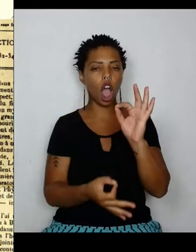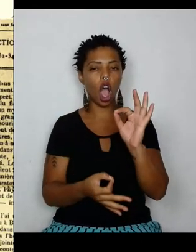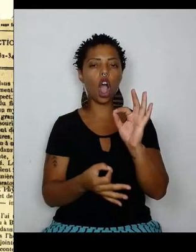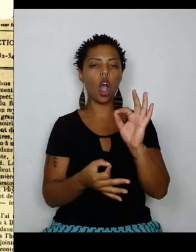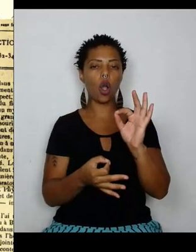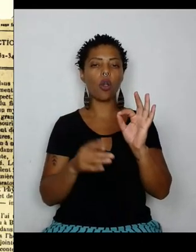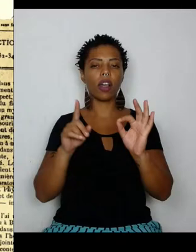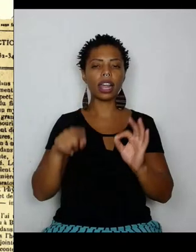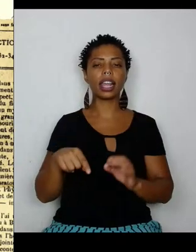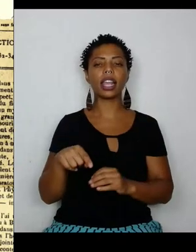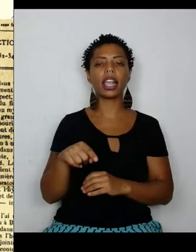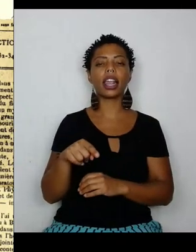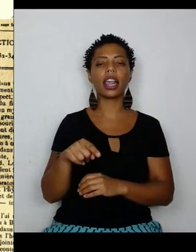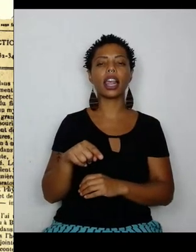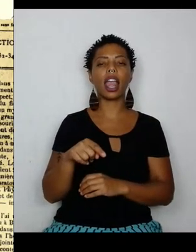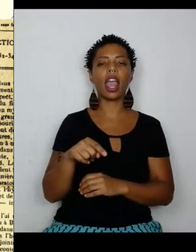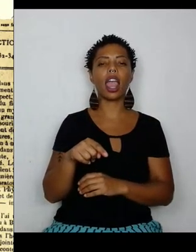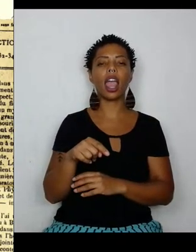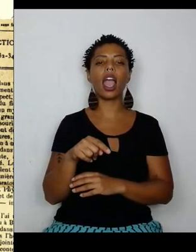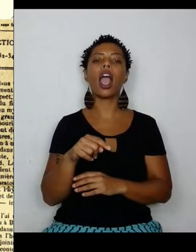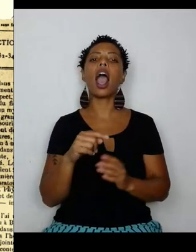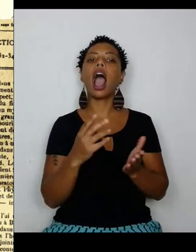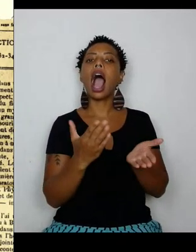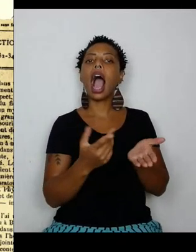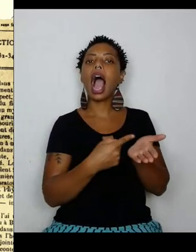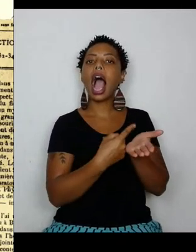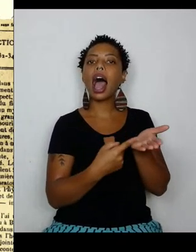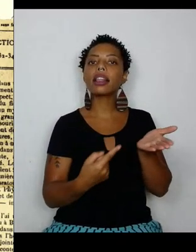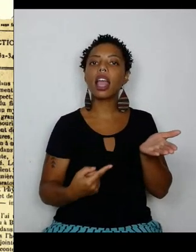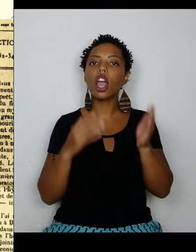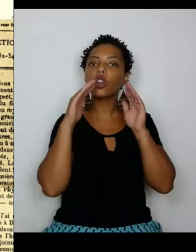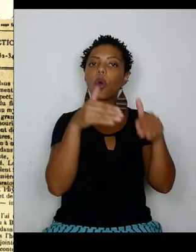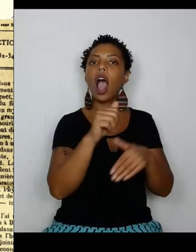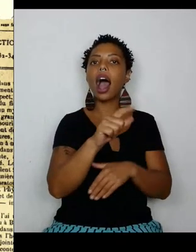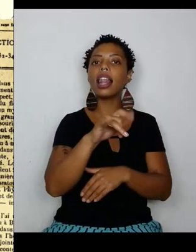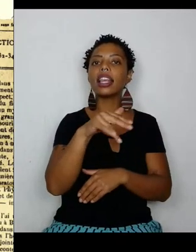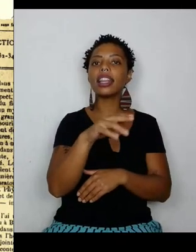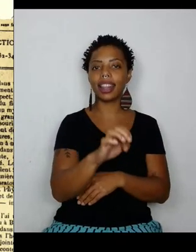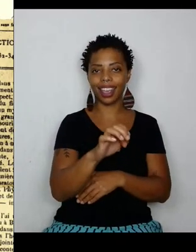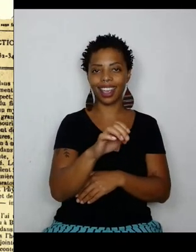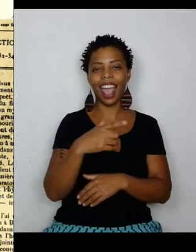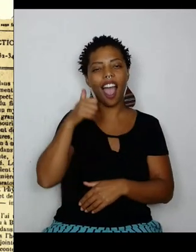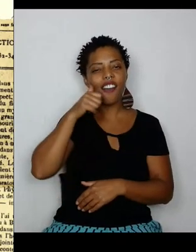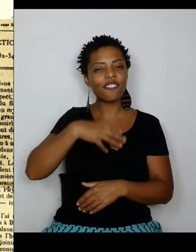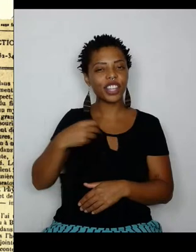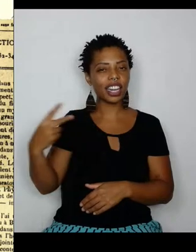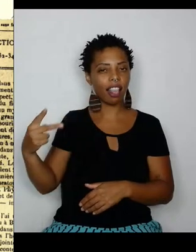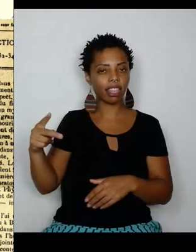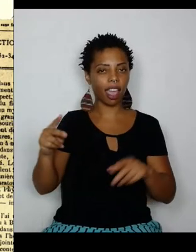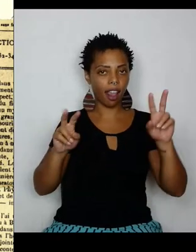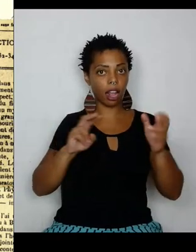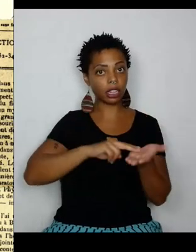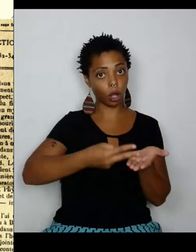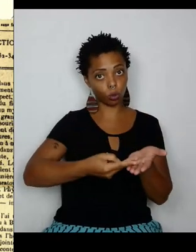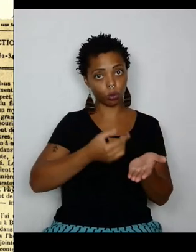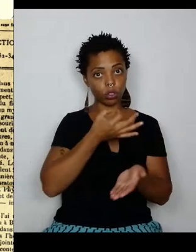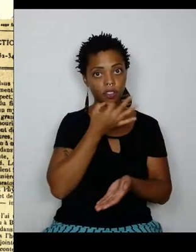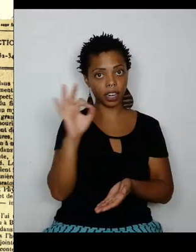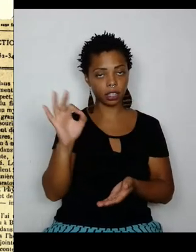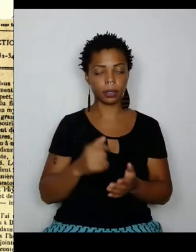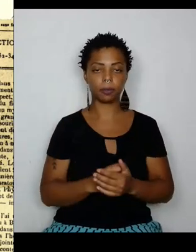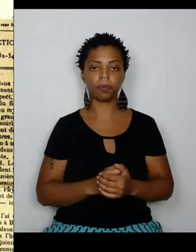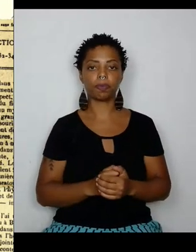notebook for aline his daughter in both cases the connection between fragmentation